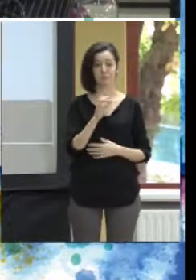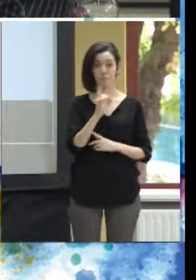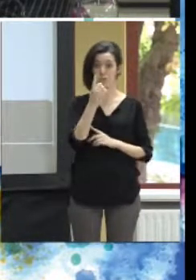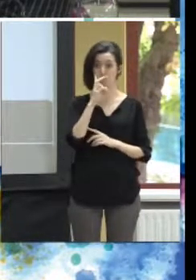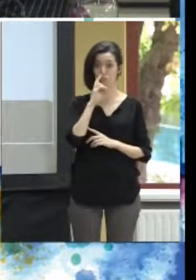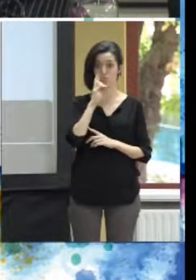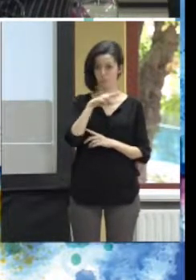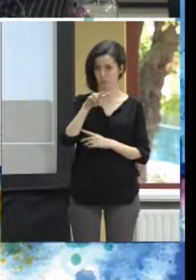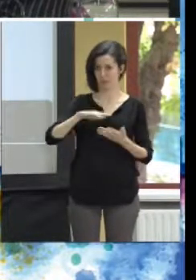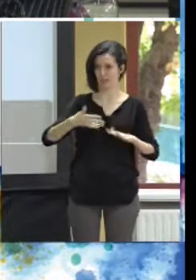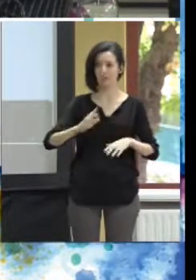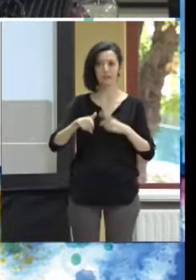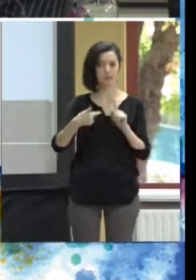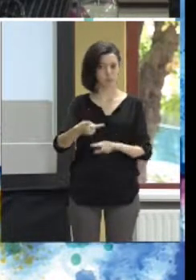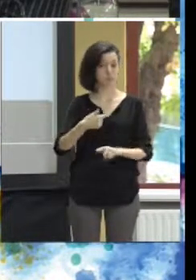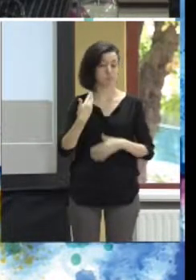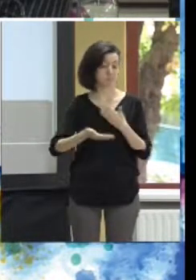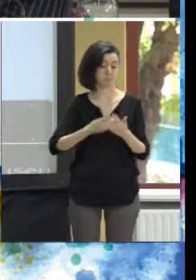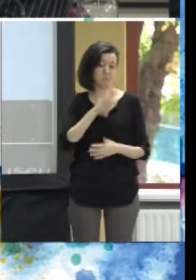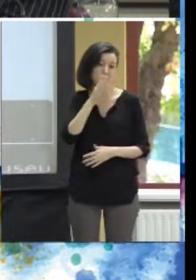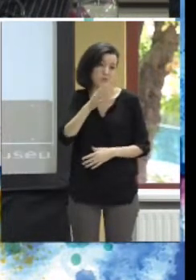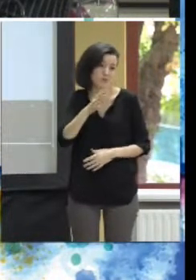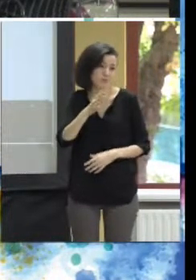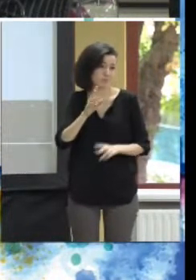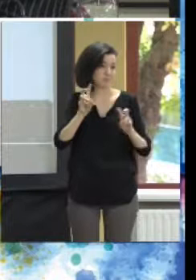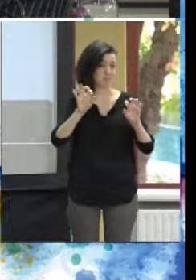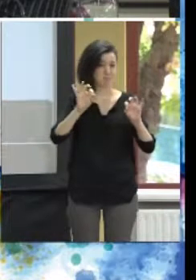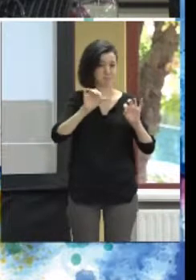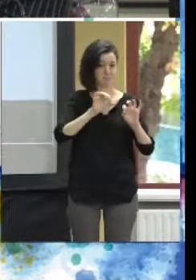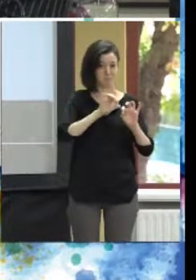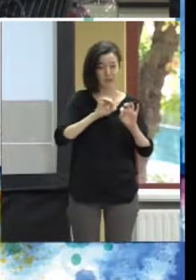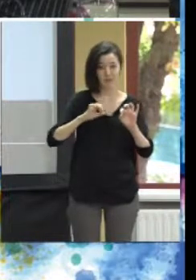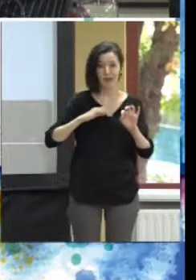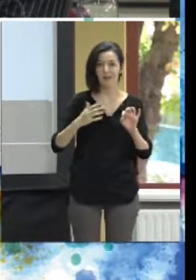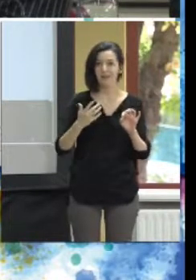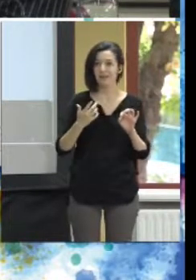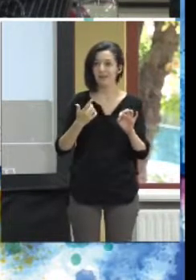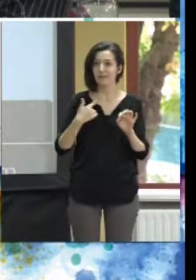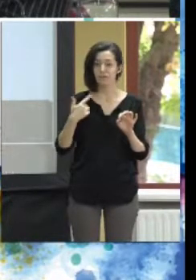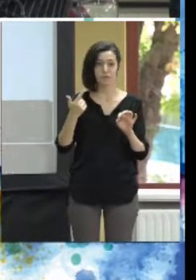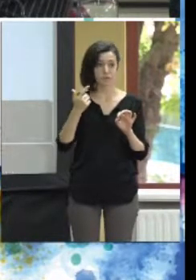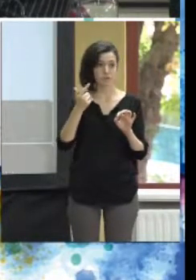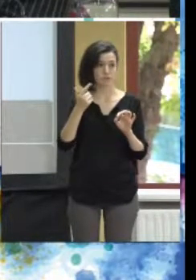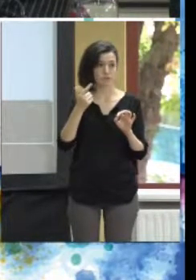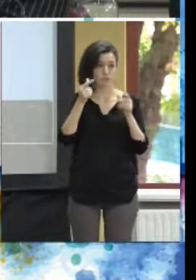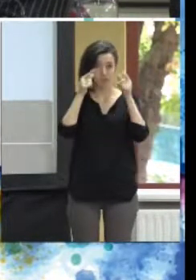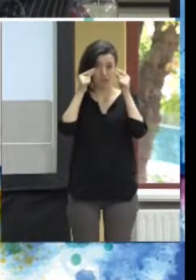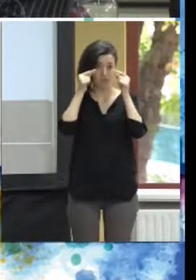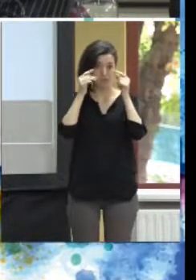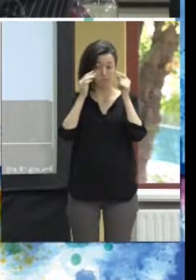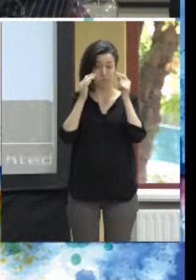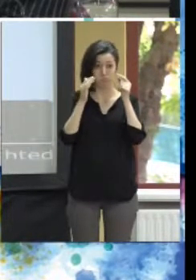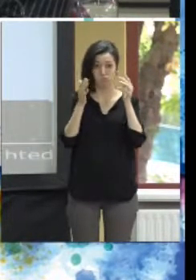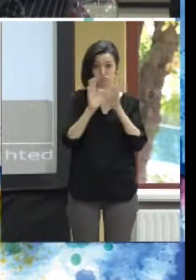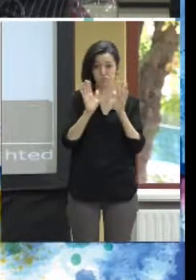reasons, because I was a very short-sighted, 1% vision, and when it comes to